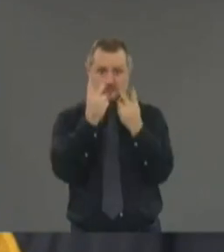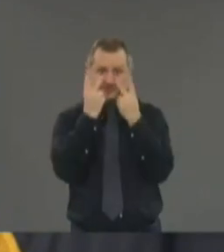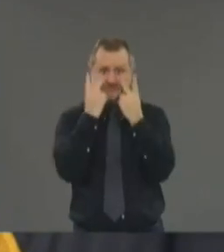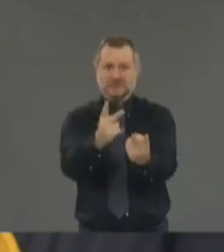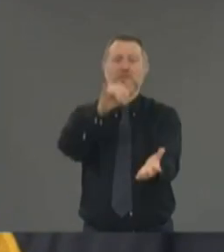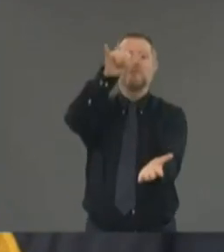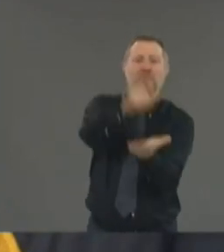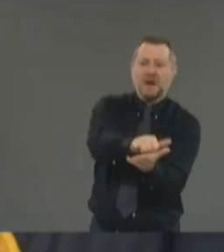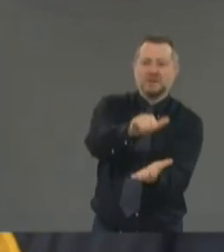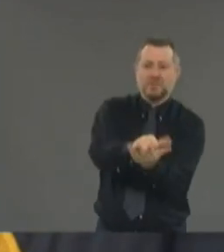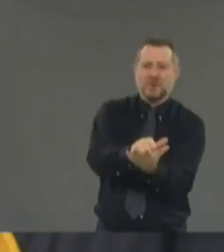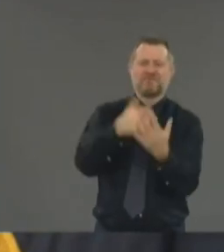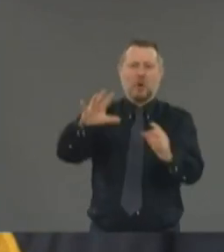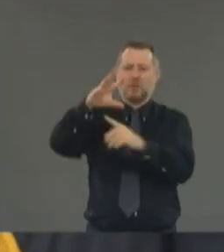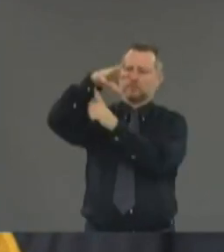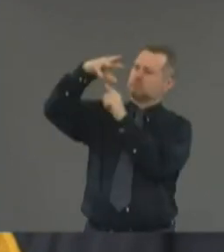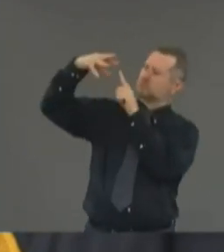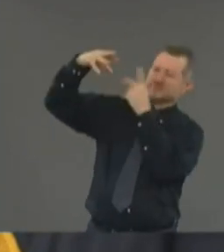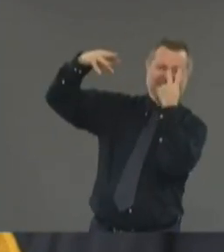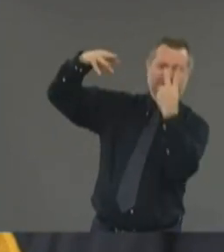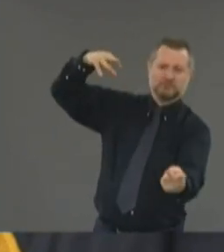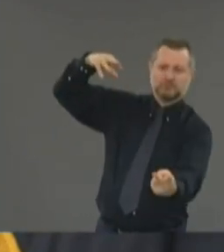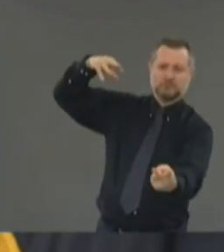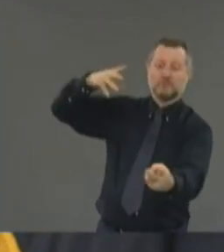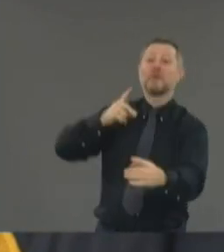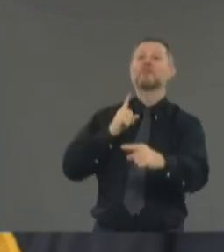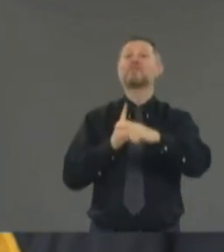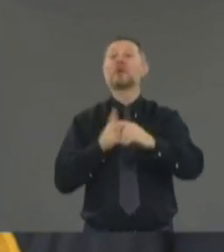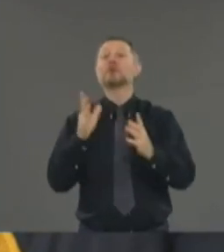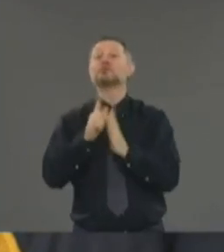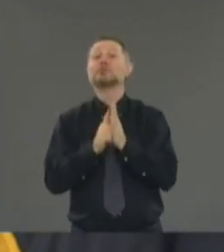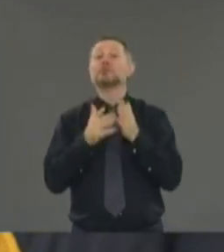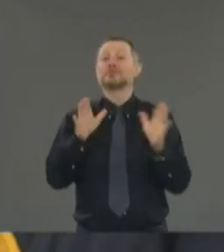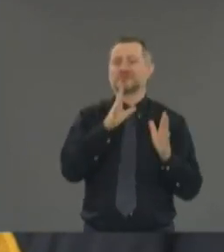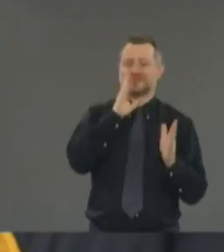videotape. And the AG is investigating, and it's happening now in real time.